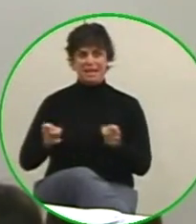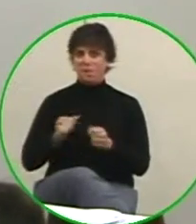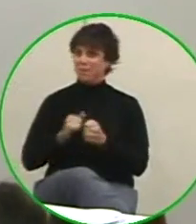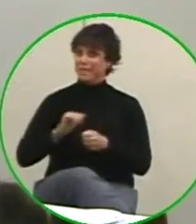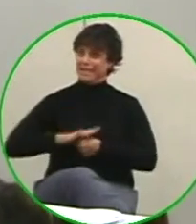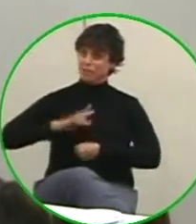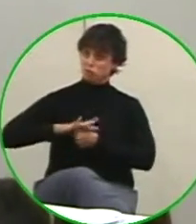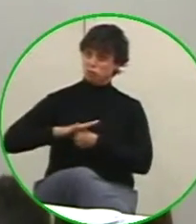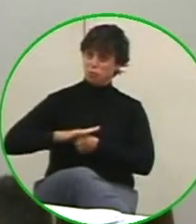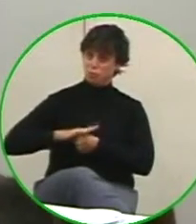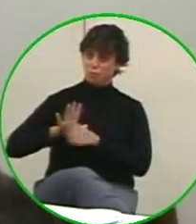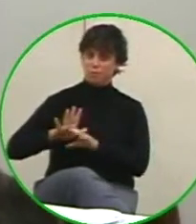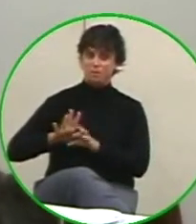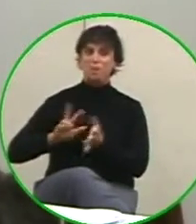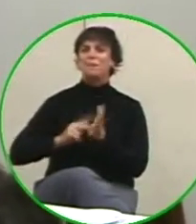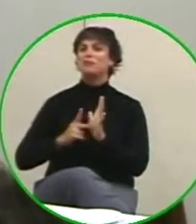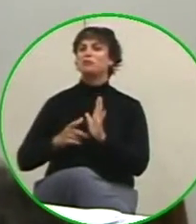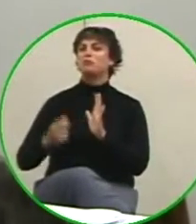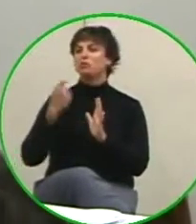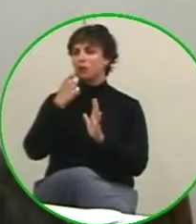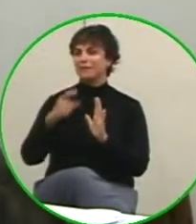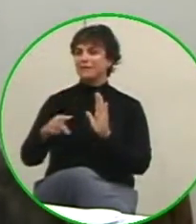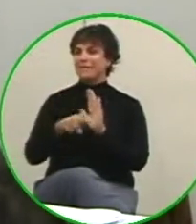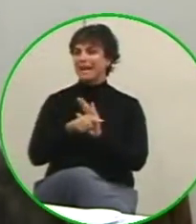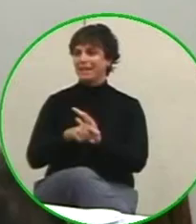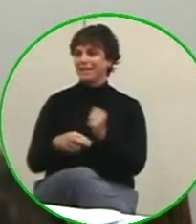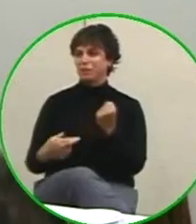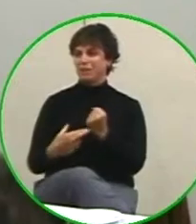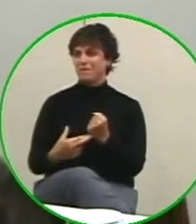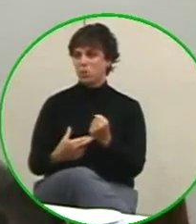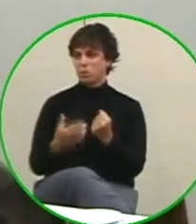tantrum, you've just been negatively reinforced.